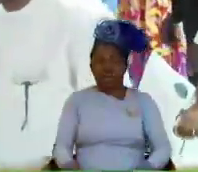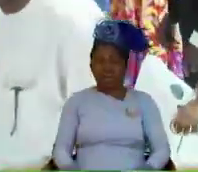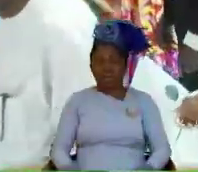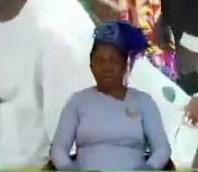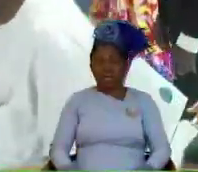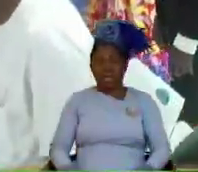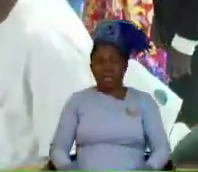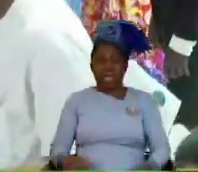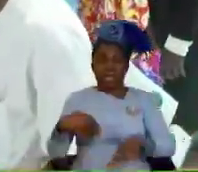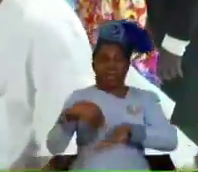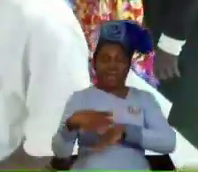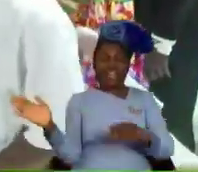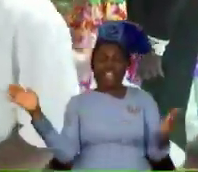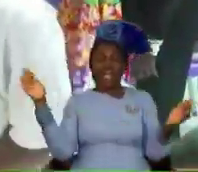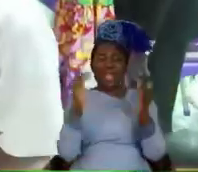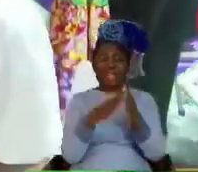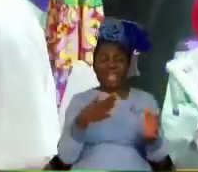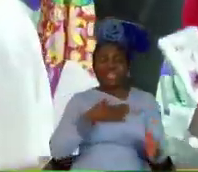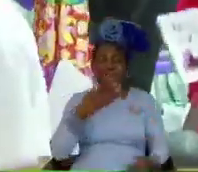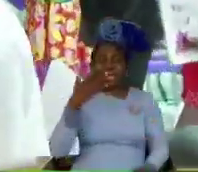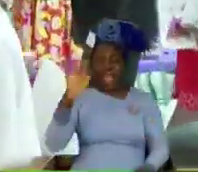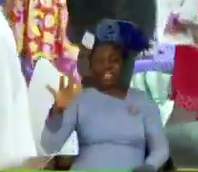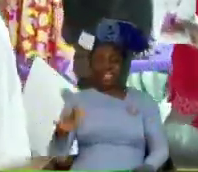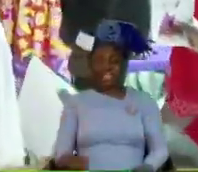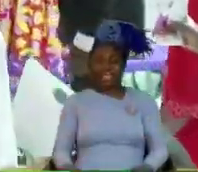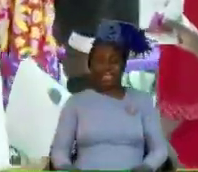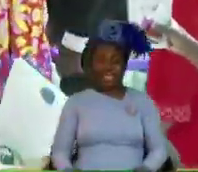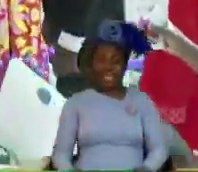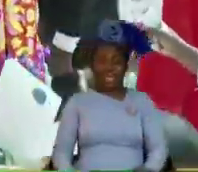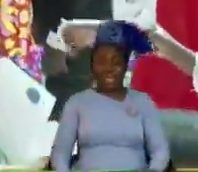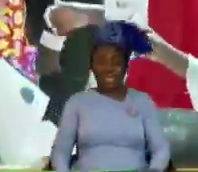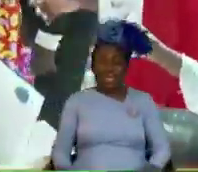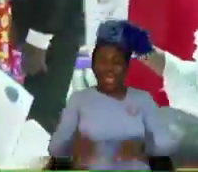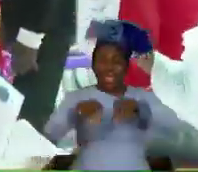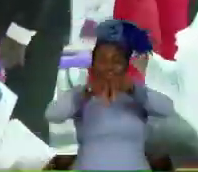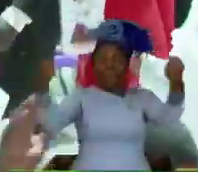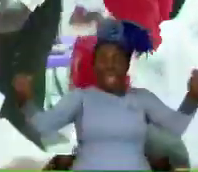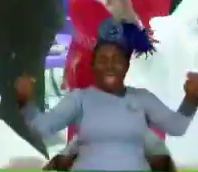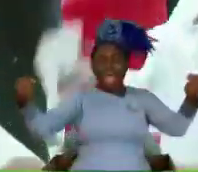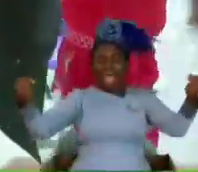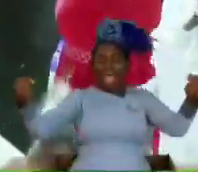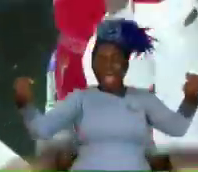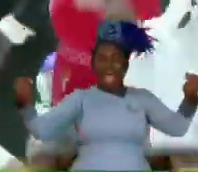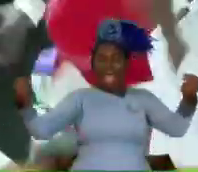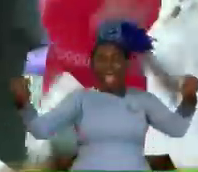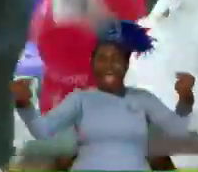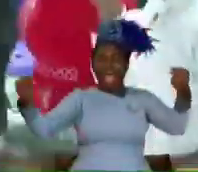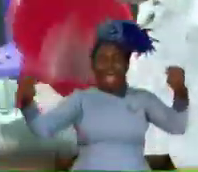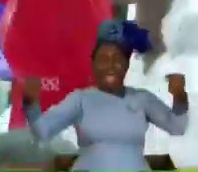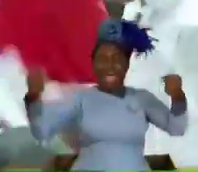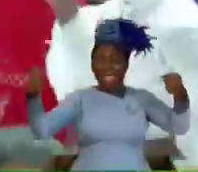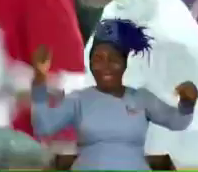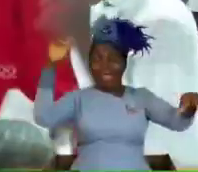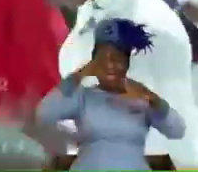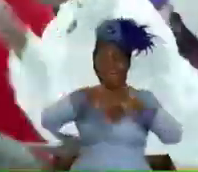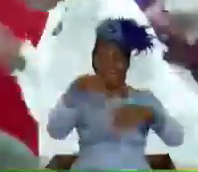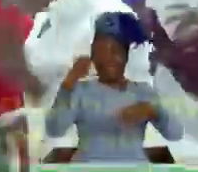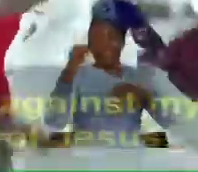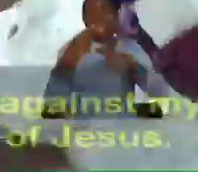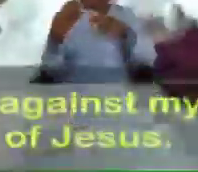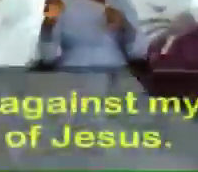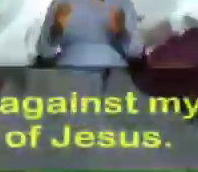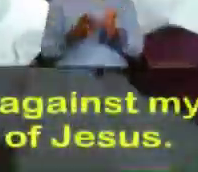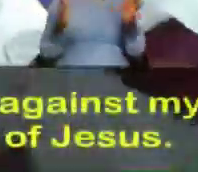Fashion against my destiny. Pray. In the name of Jesus.